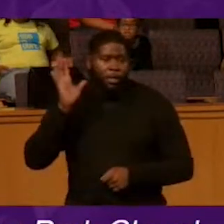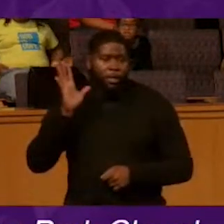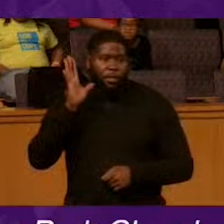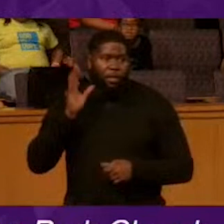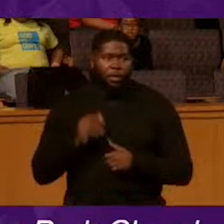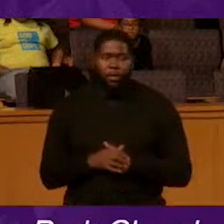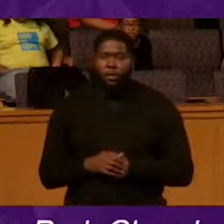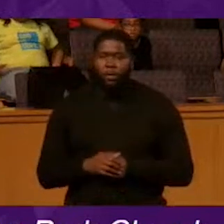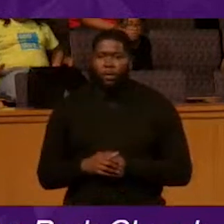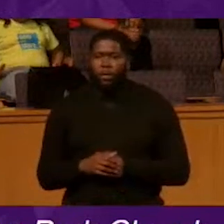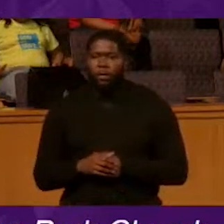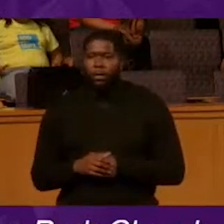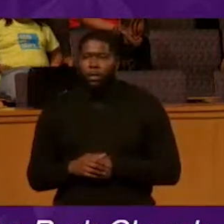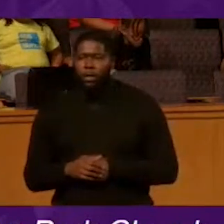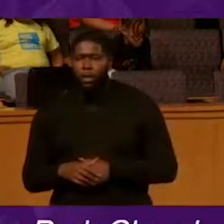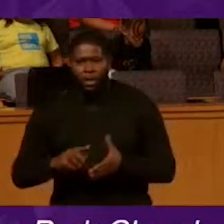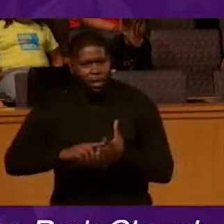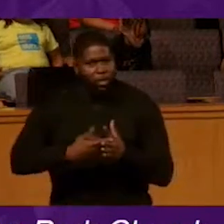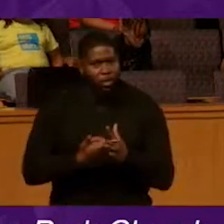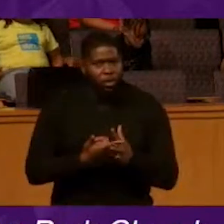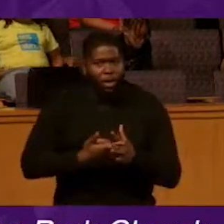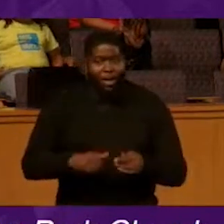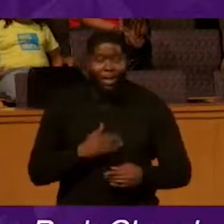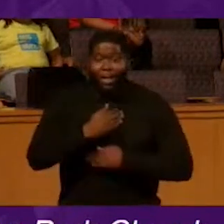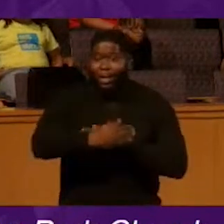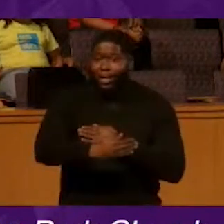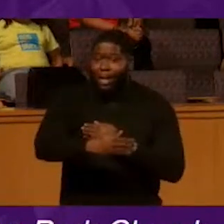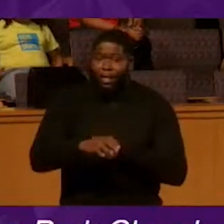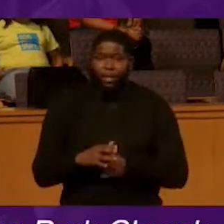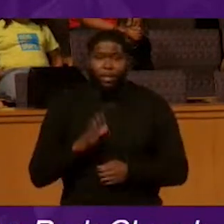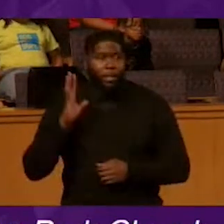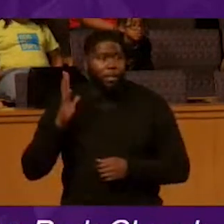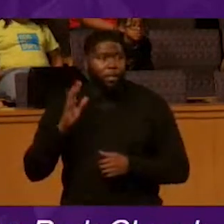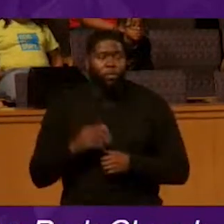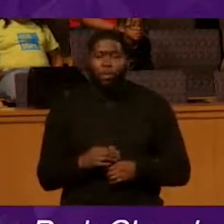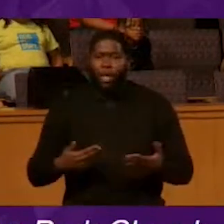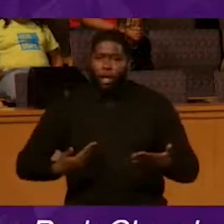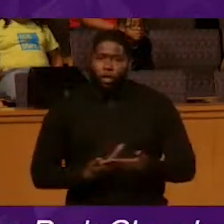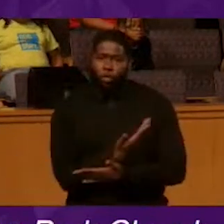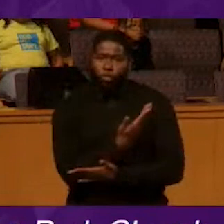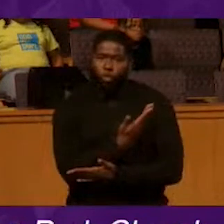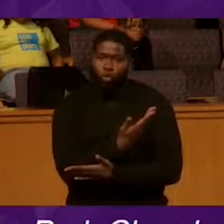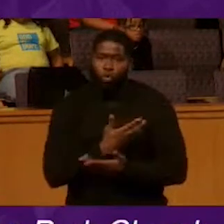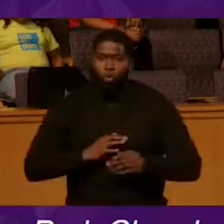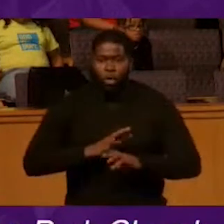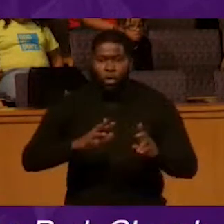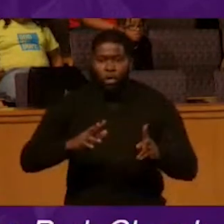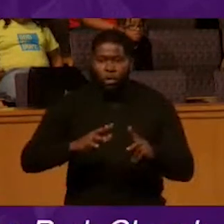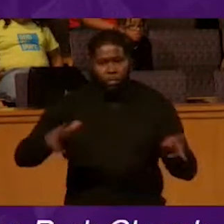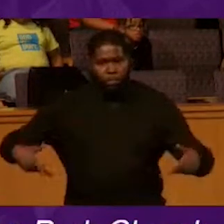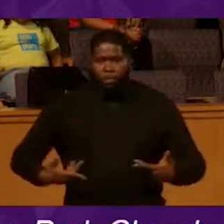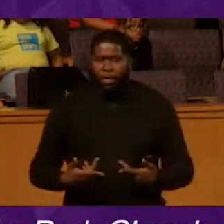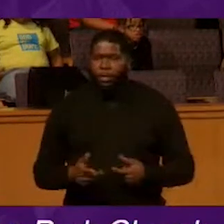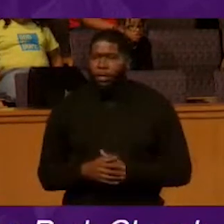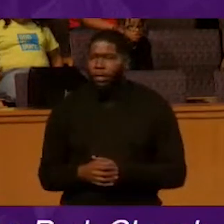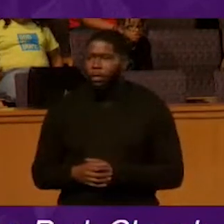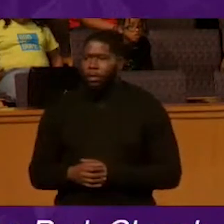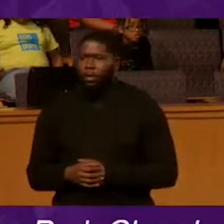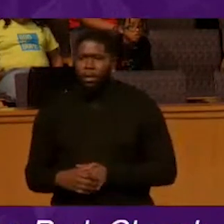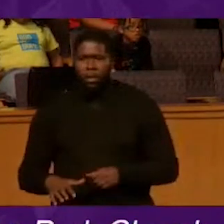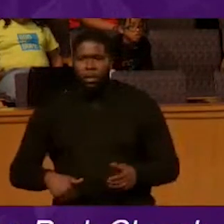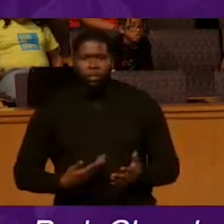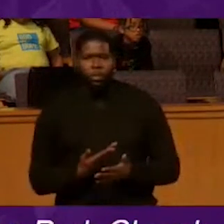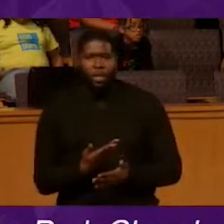let you know that starting next Sunday, we will be in a new space. Same vicinity, just a new space. So we won't be in the